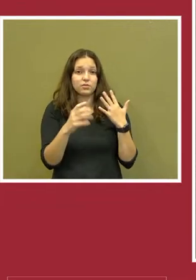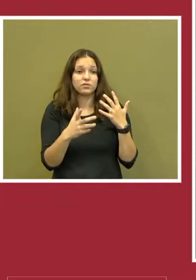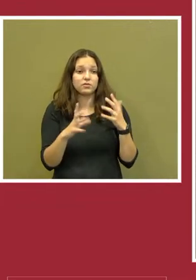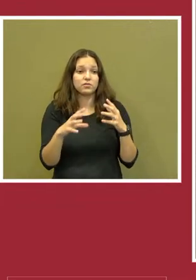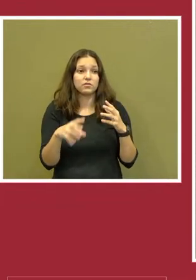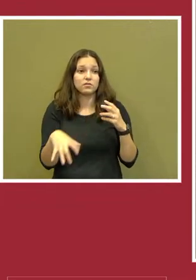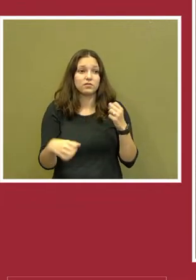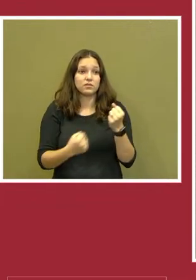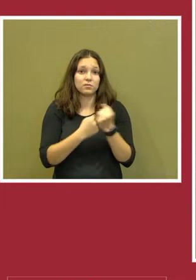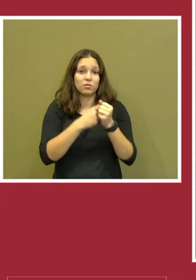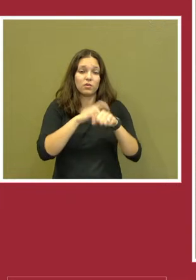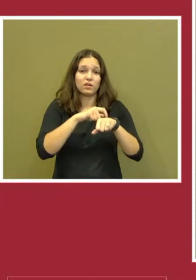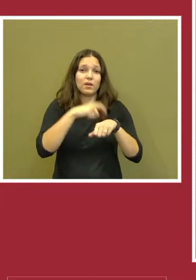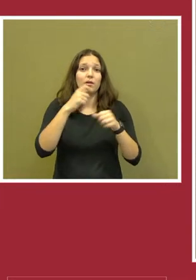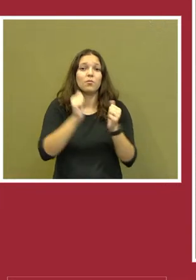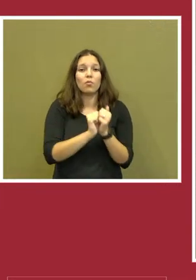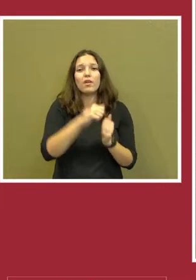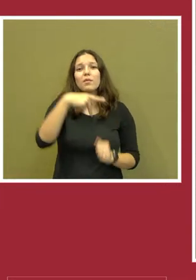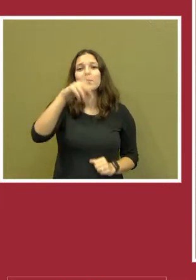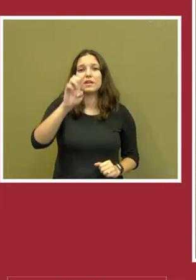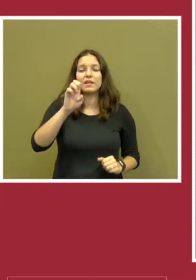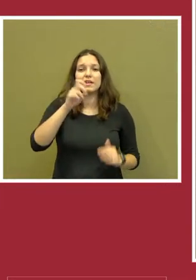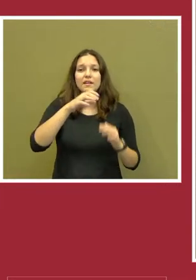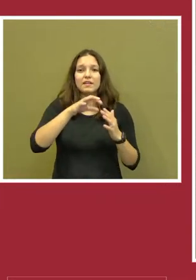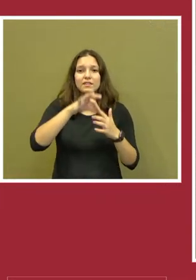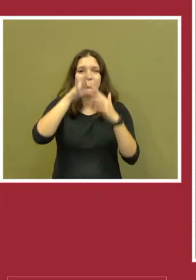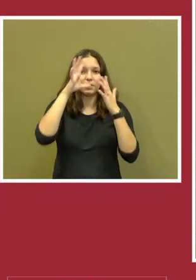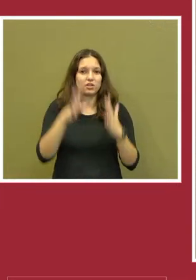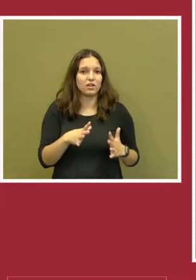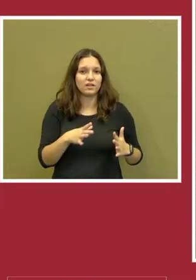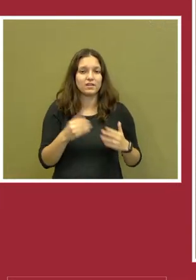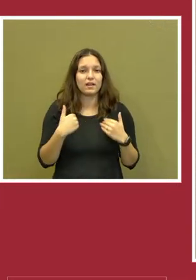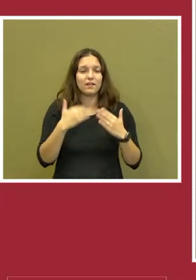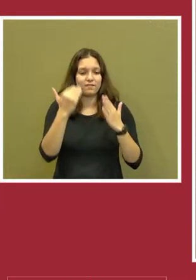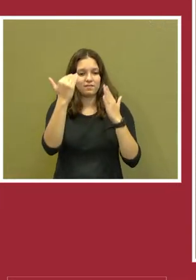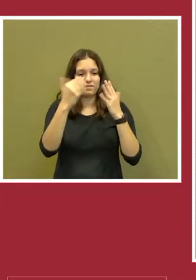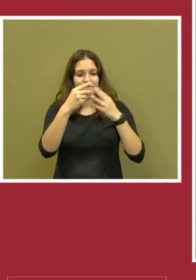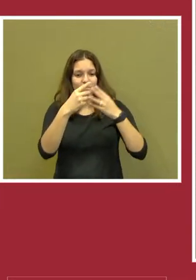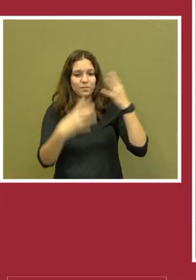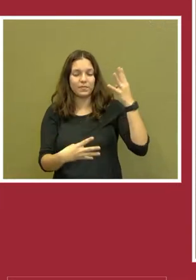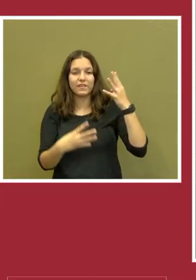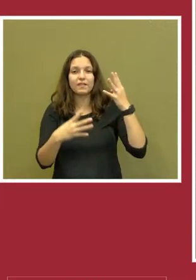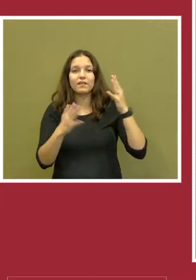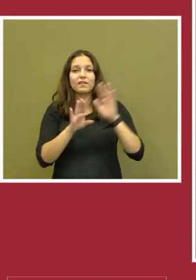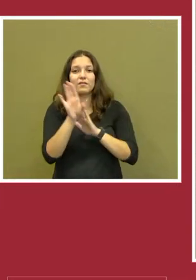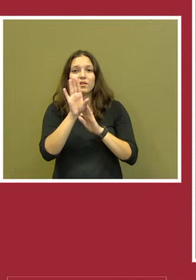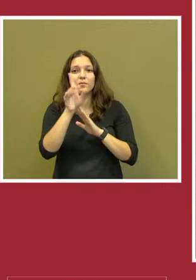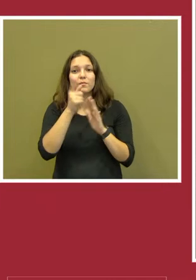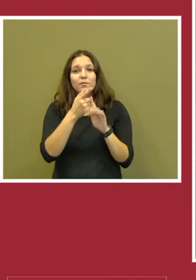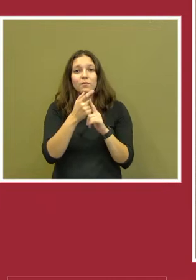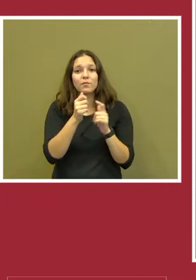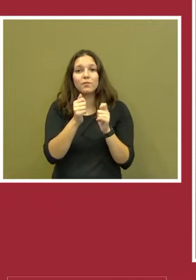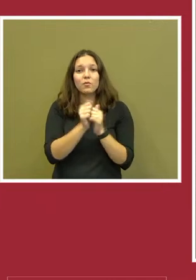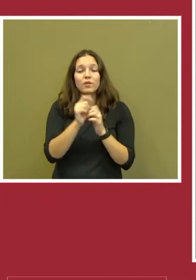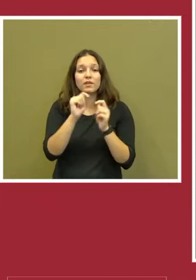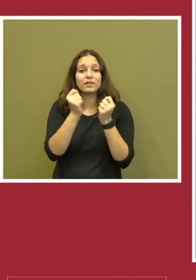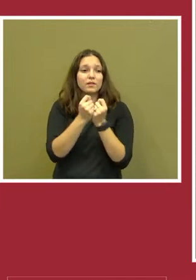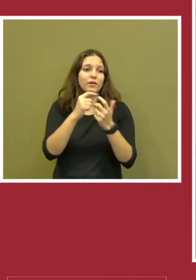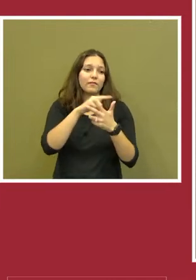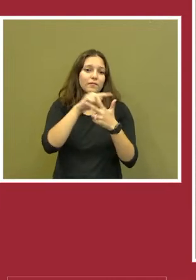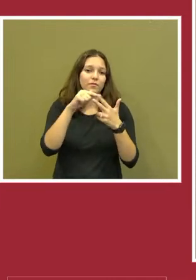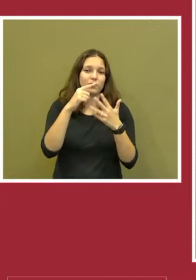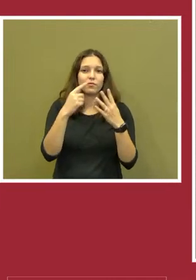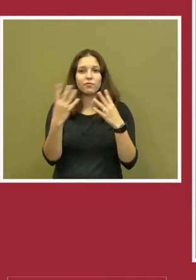PE specialist. And there was a menu developed by the team of 3 or 4 options, so you could have